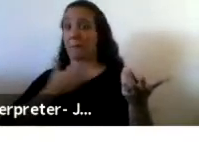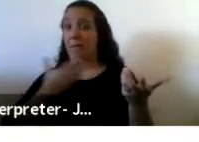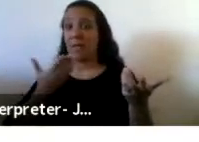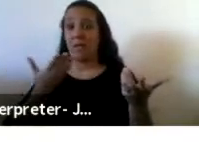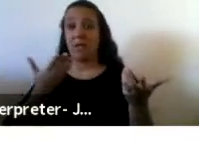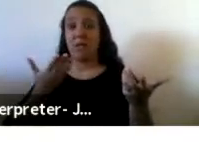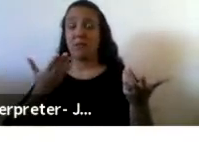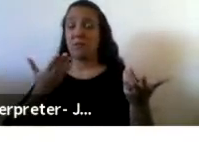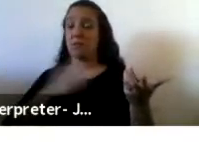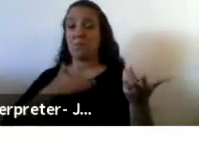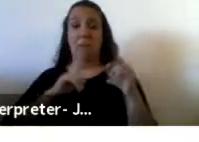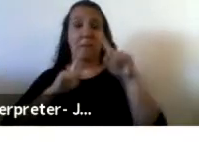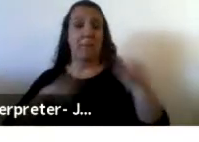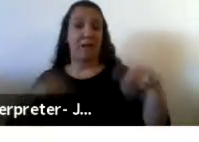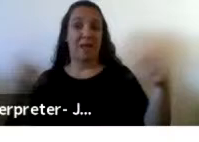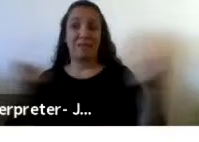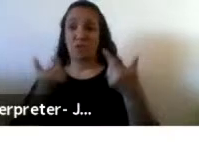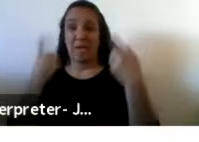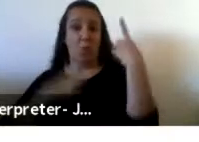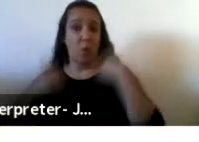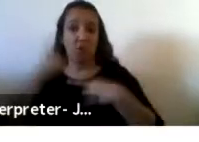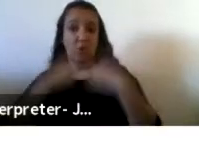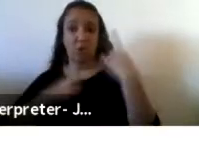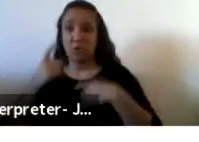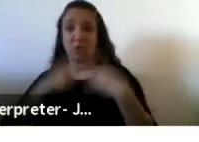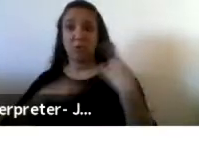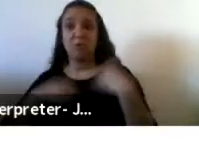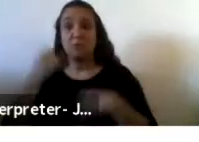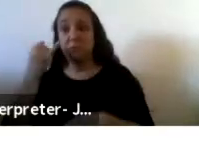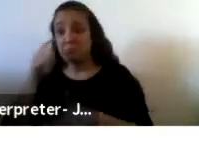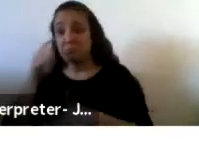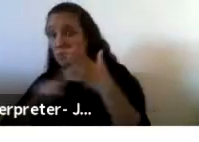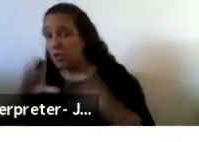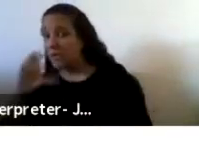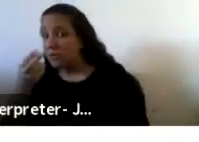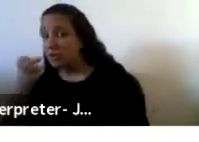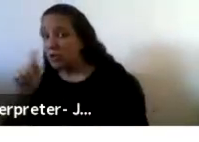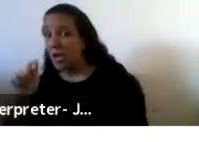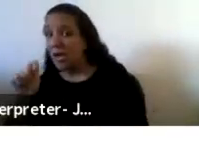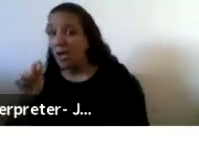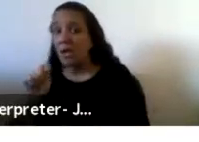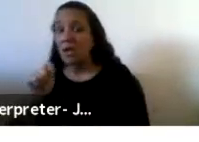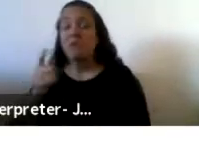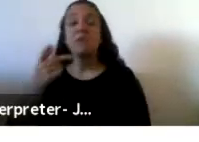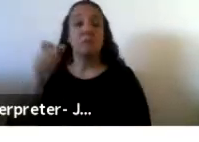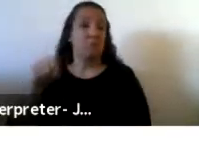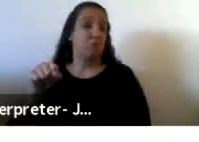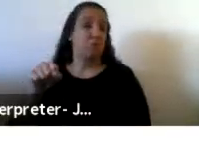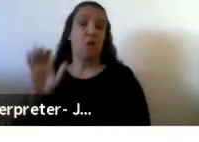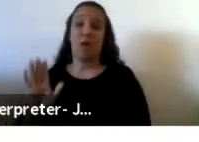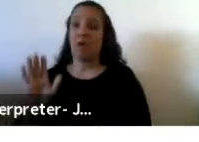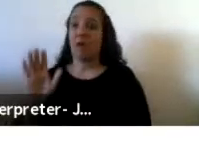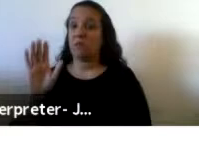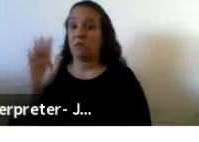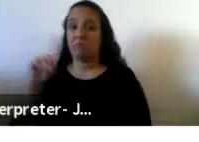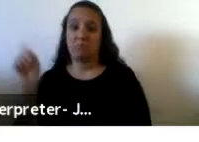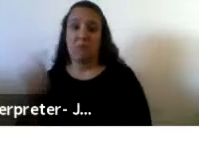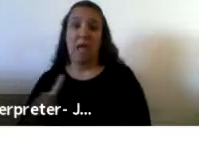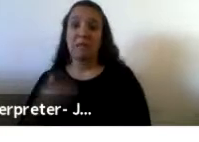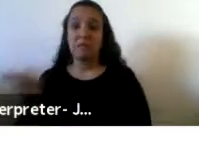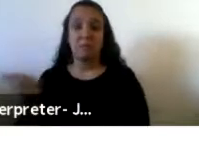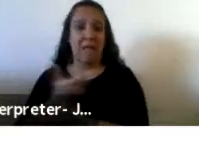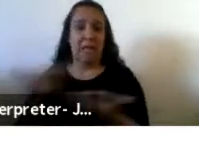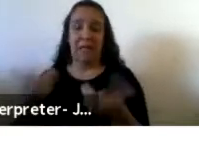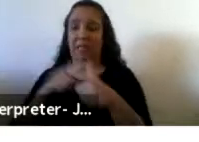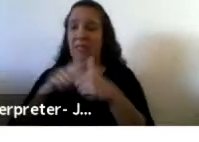come up in the chat. Check to see. Feel free to ask any questions of myself, of